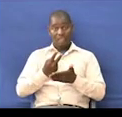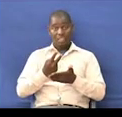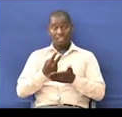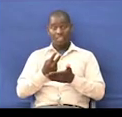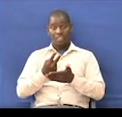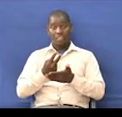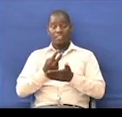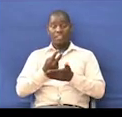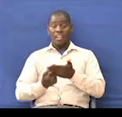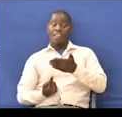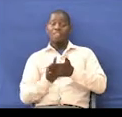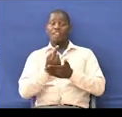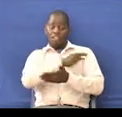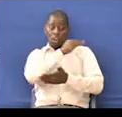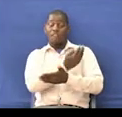effect